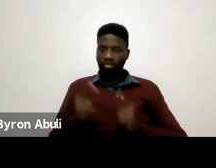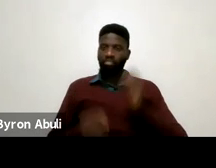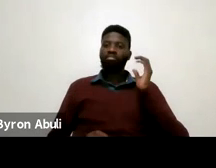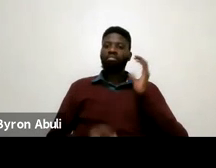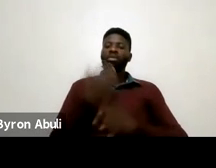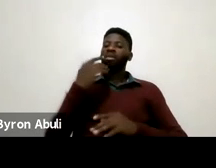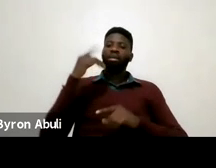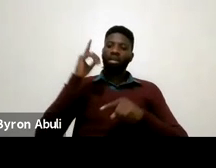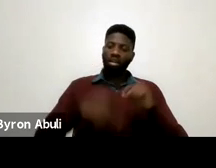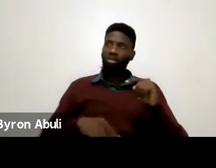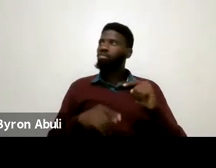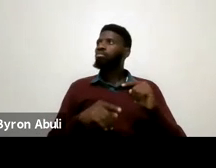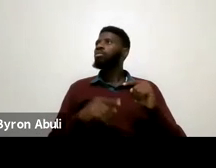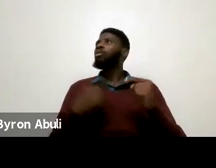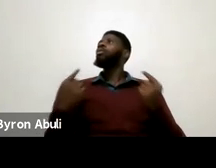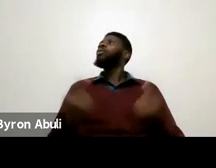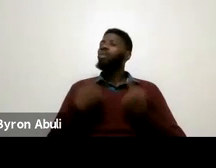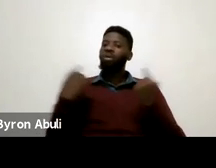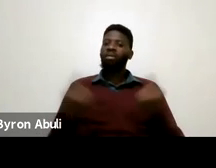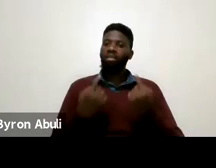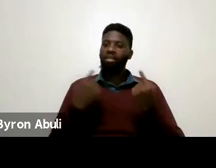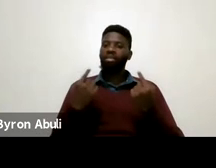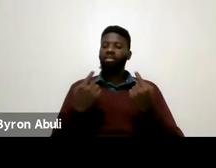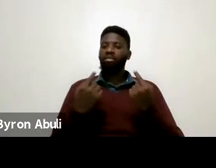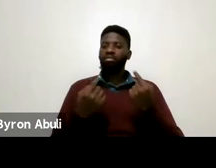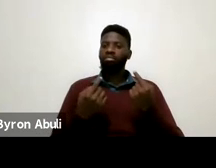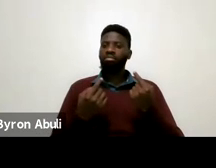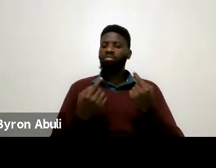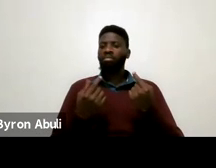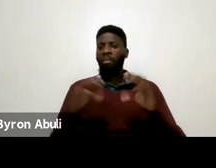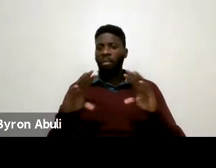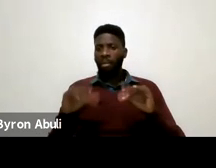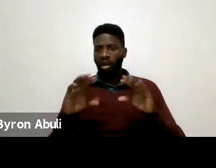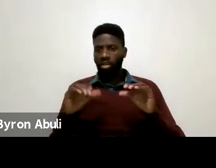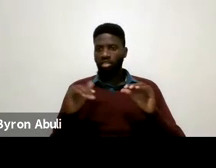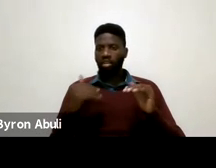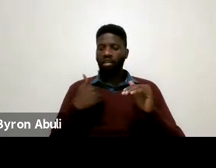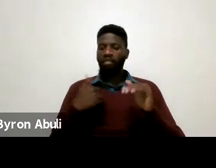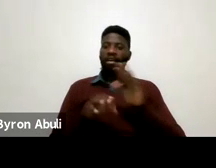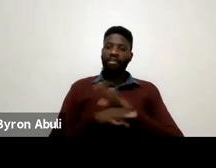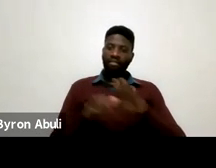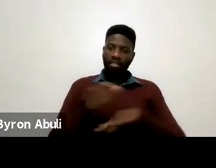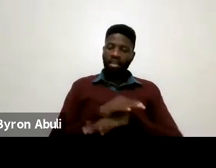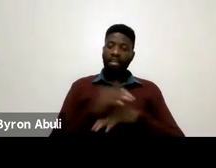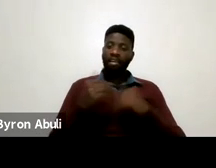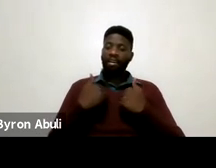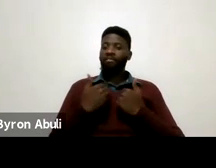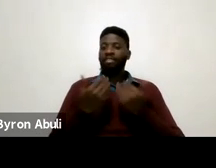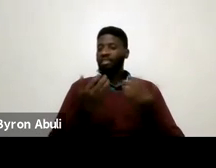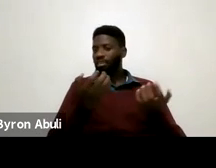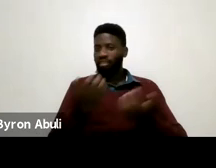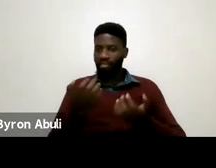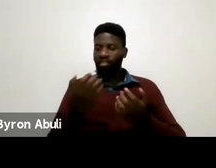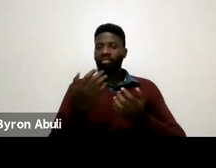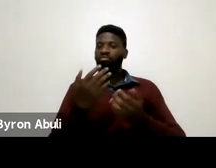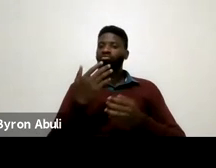library, but you just come up, okay, you have the cash, you have everything that needs for the library to